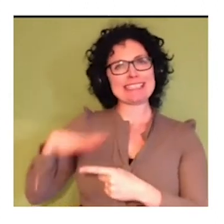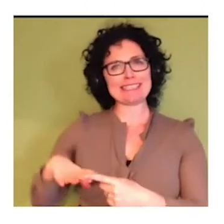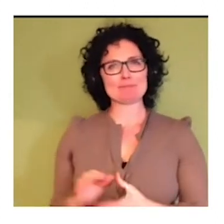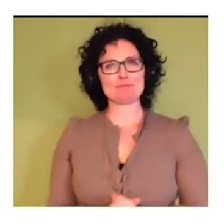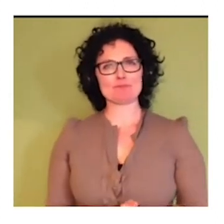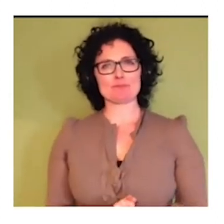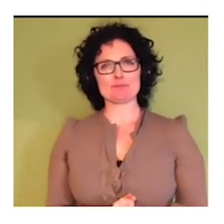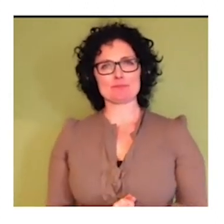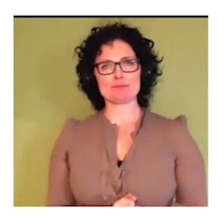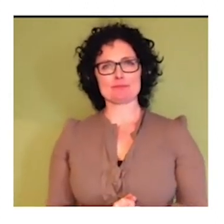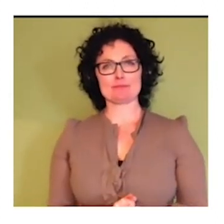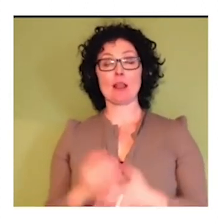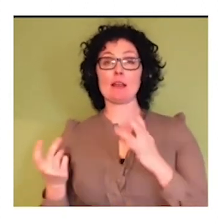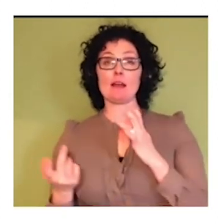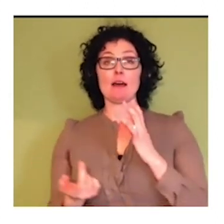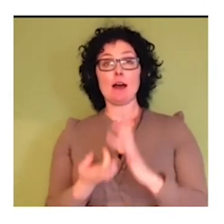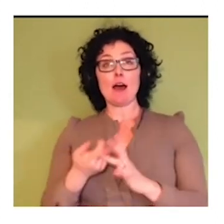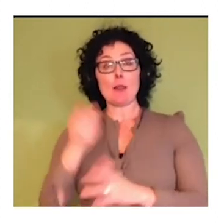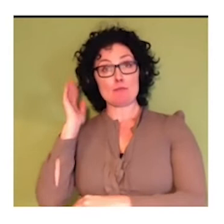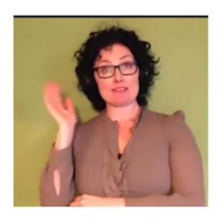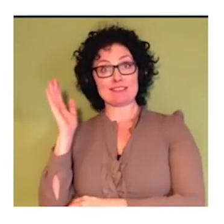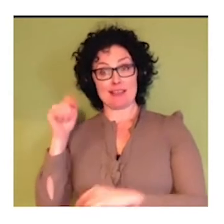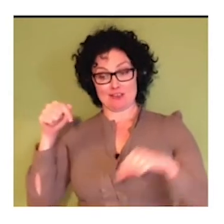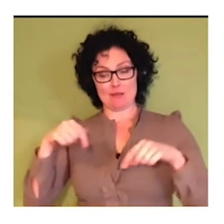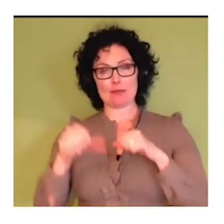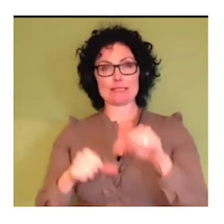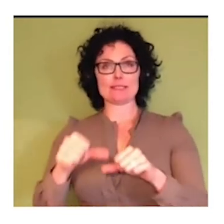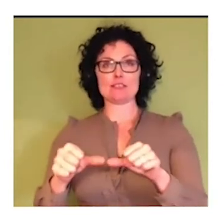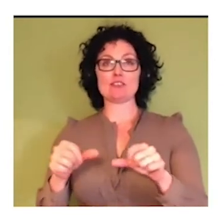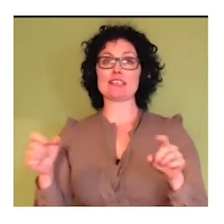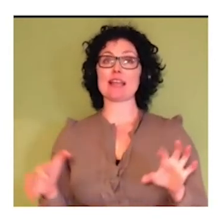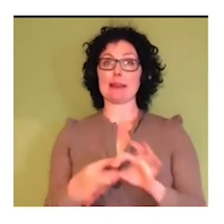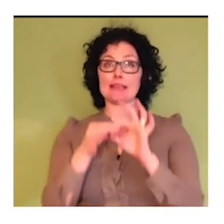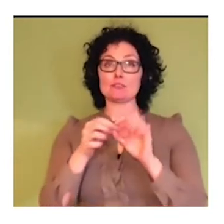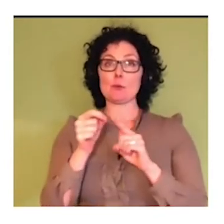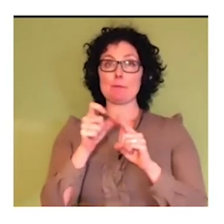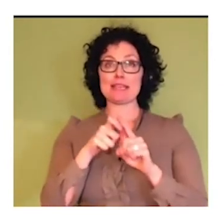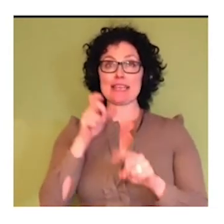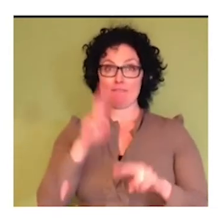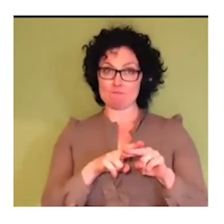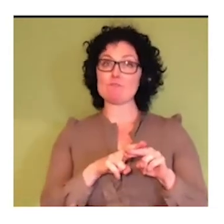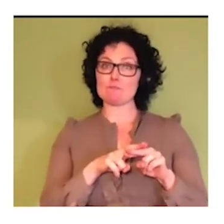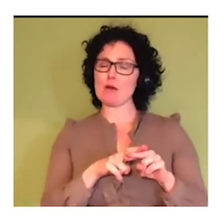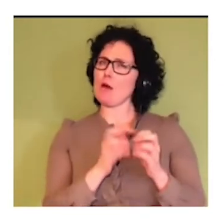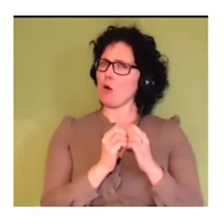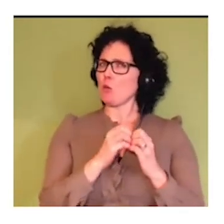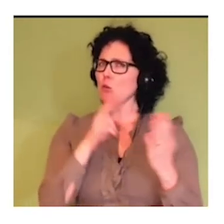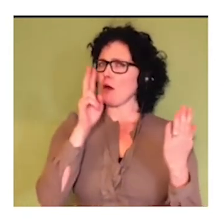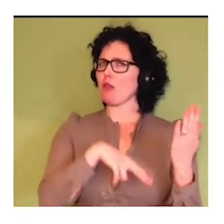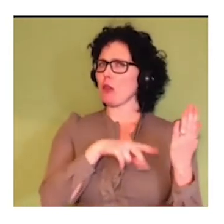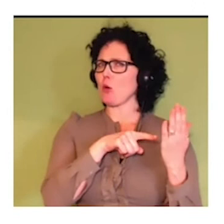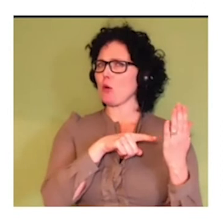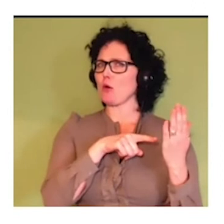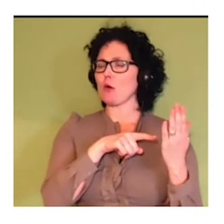And we have another presentation in this series on PDF, and it's worth looking at that because PDF